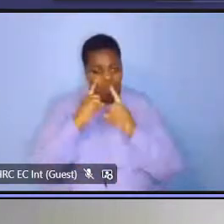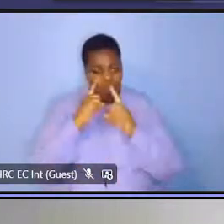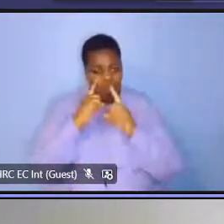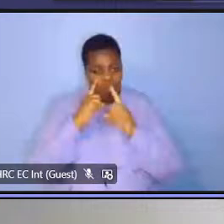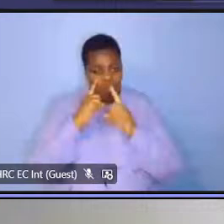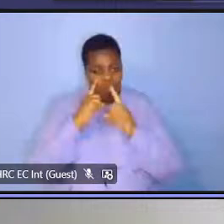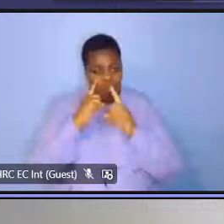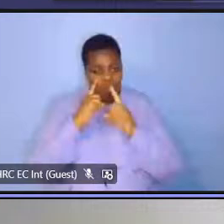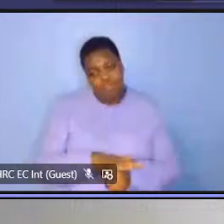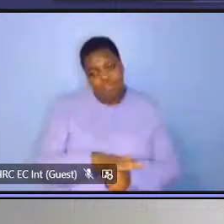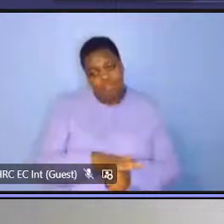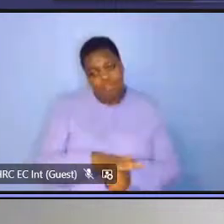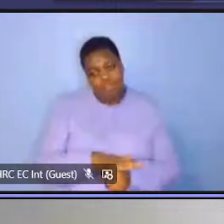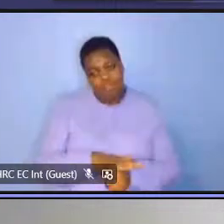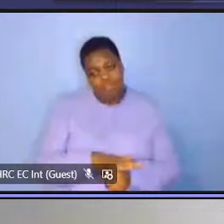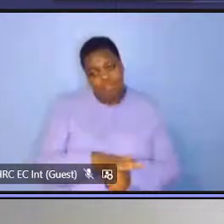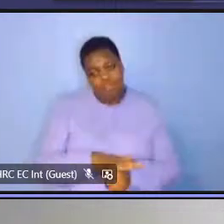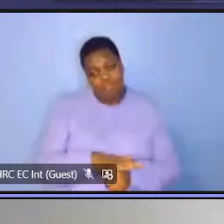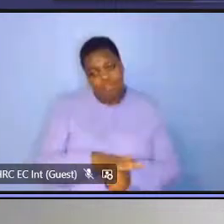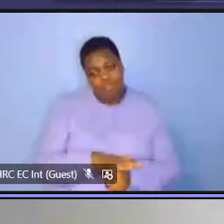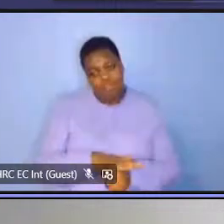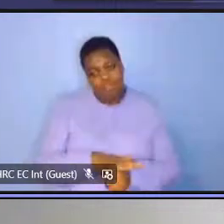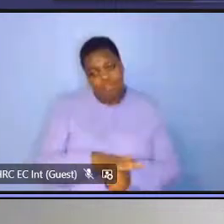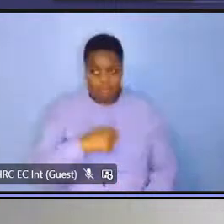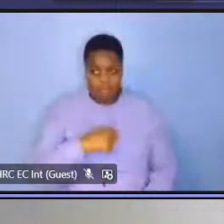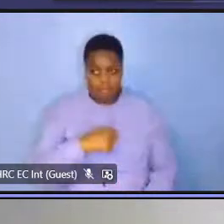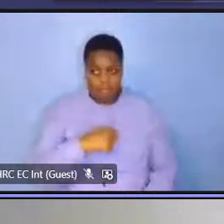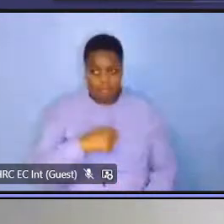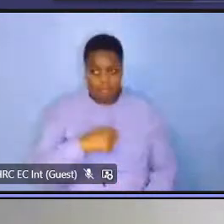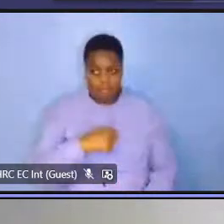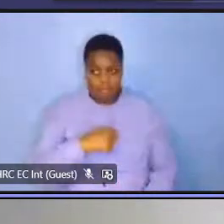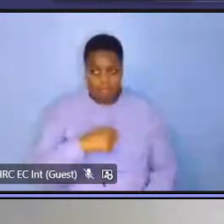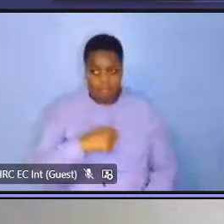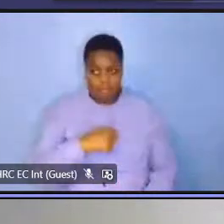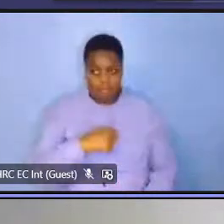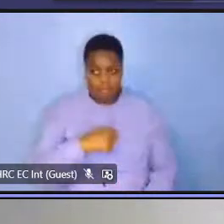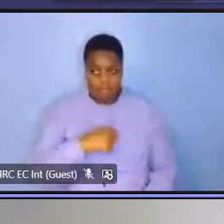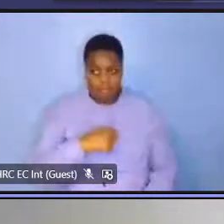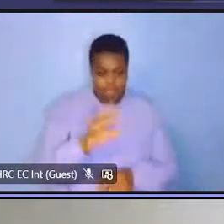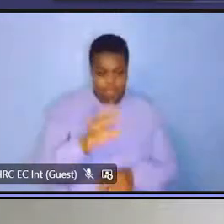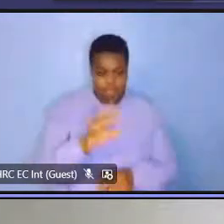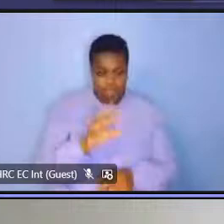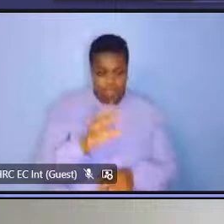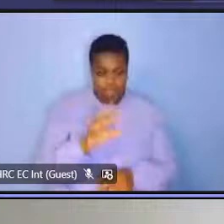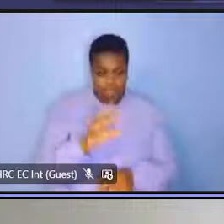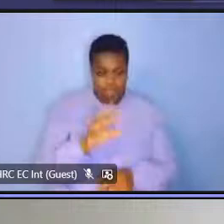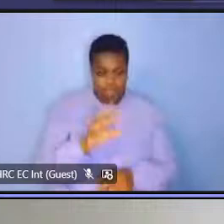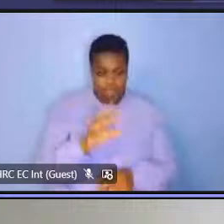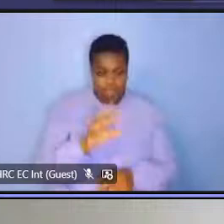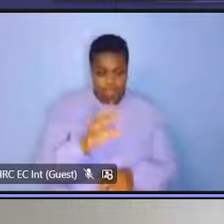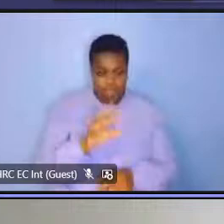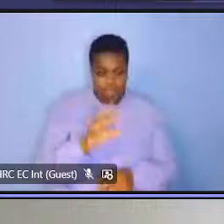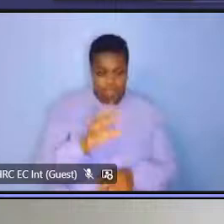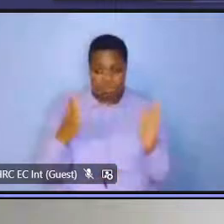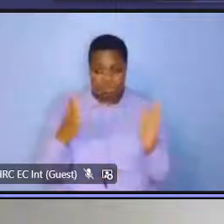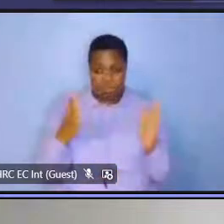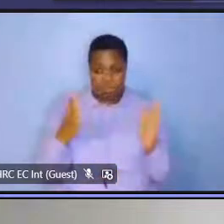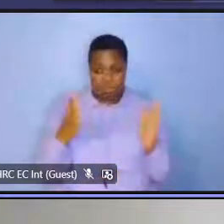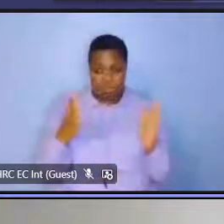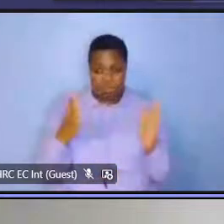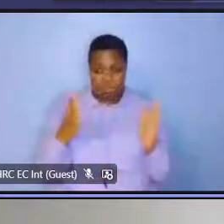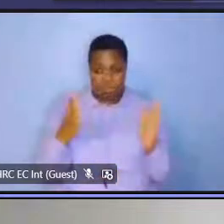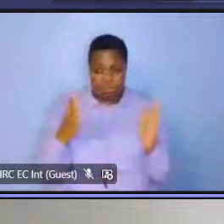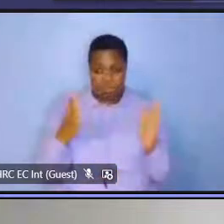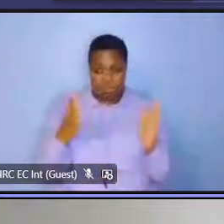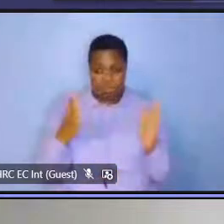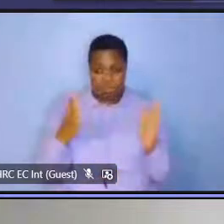the human personality and to the strengthening of respect for human rights and fundamental freedoms. In other words, you